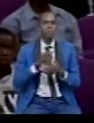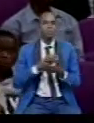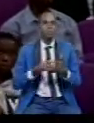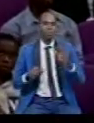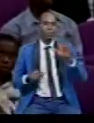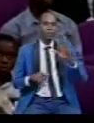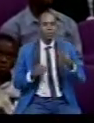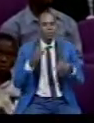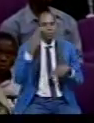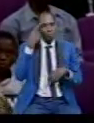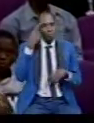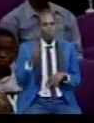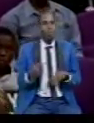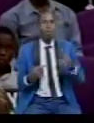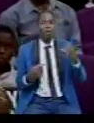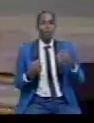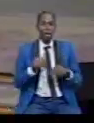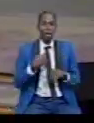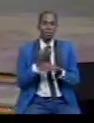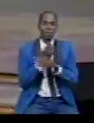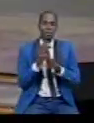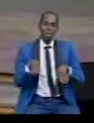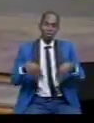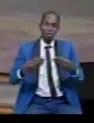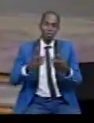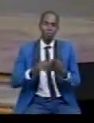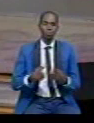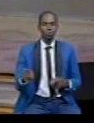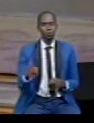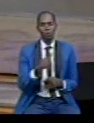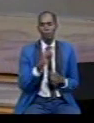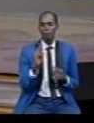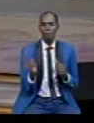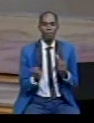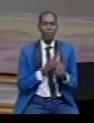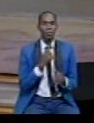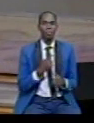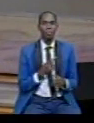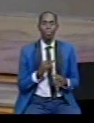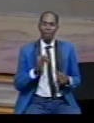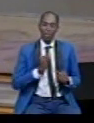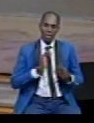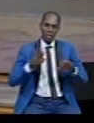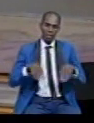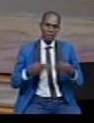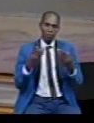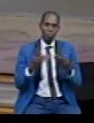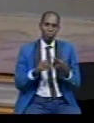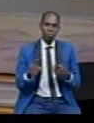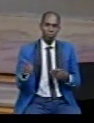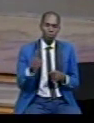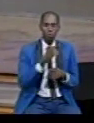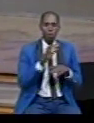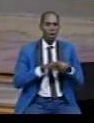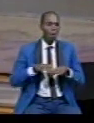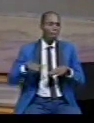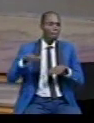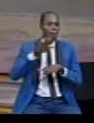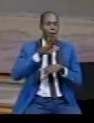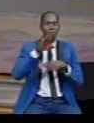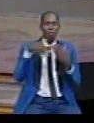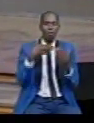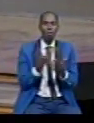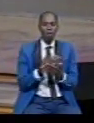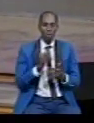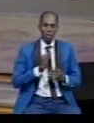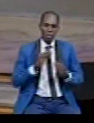I delivered unto you, first of all, I delivered unto you above all, I